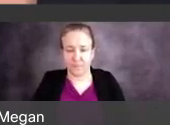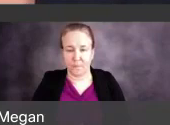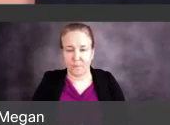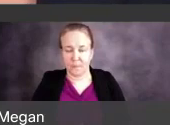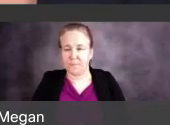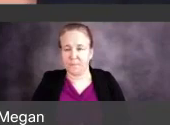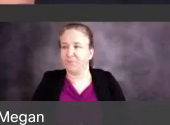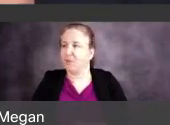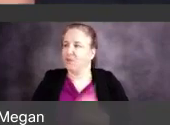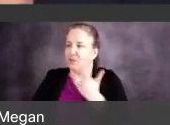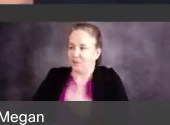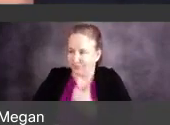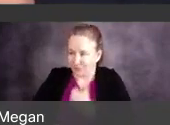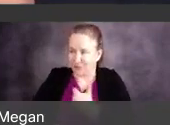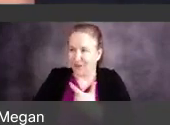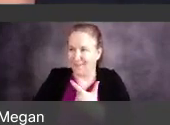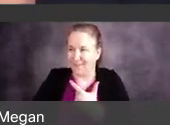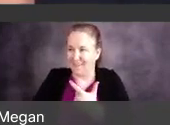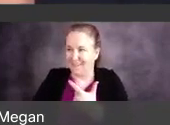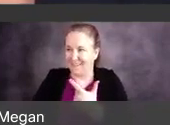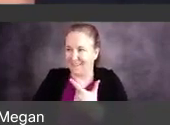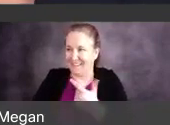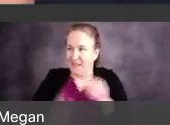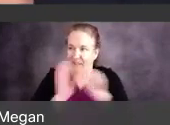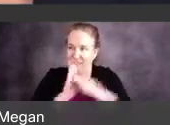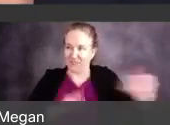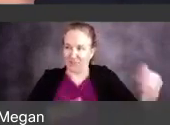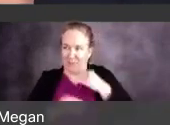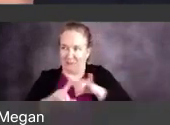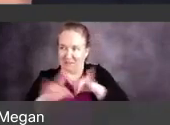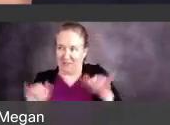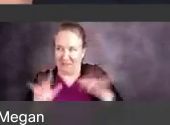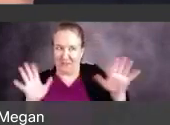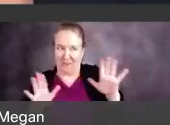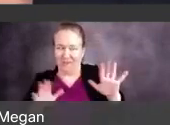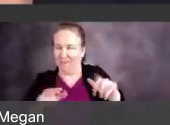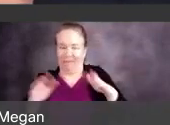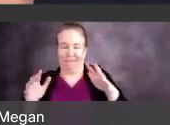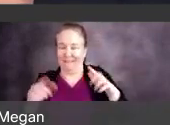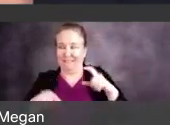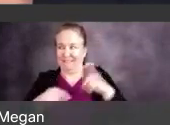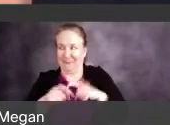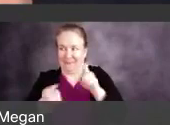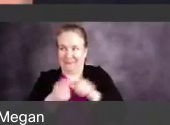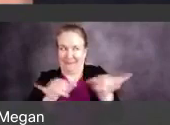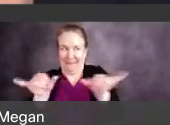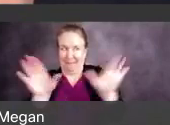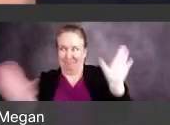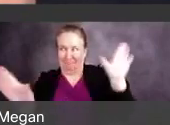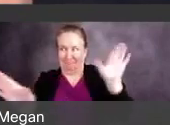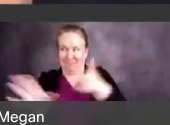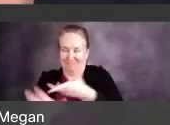I'm sorry, I'm actually getting called on by the state at the same time. It timed out perfectly. The